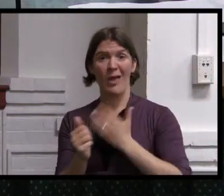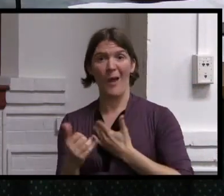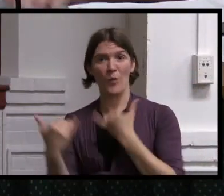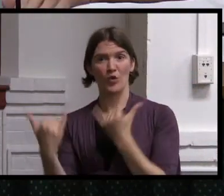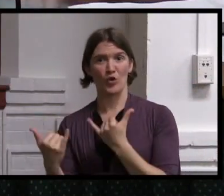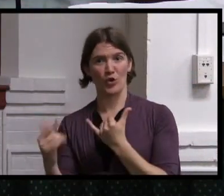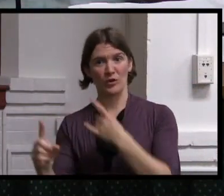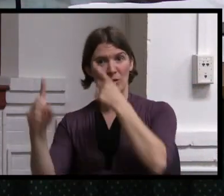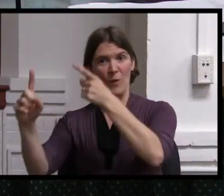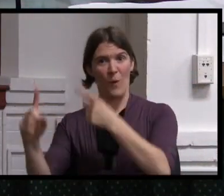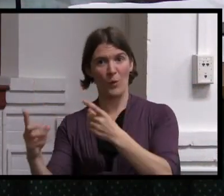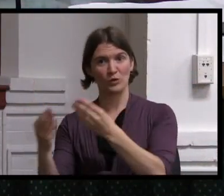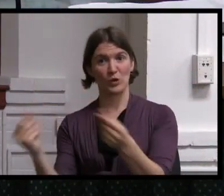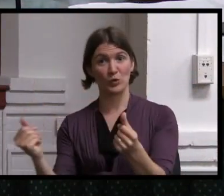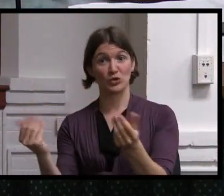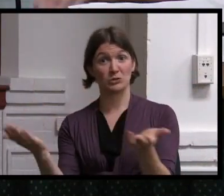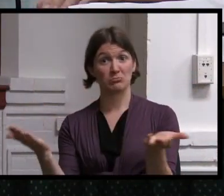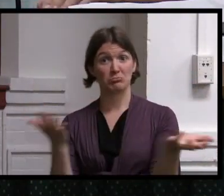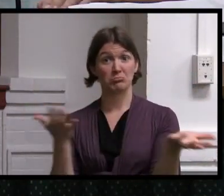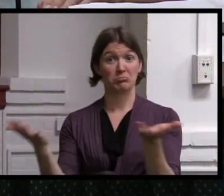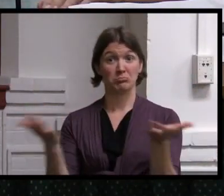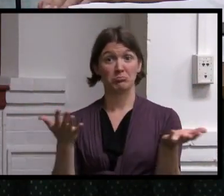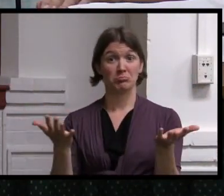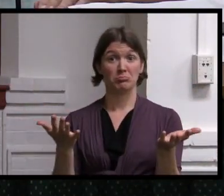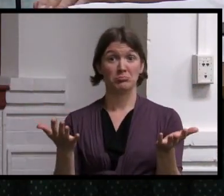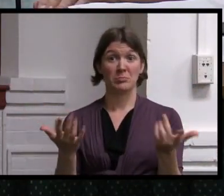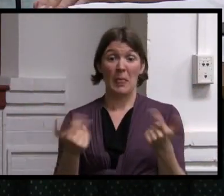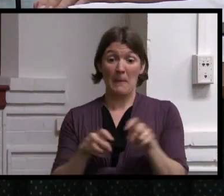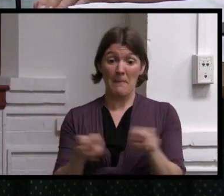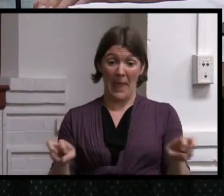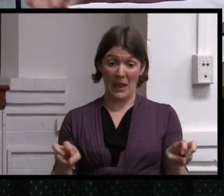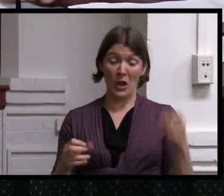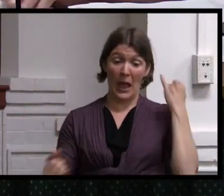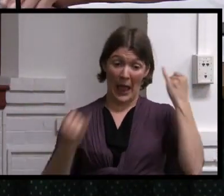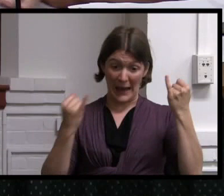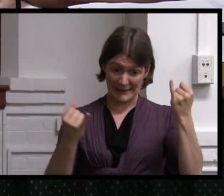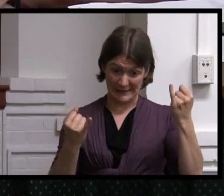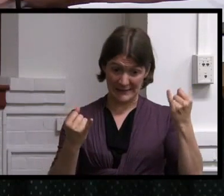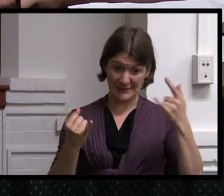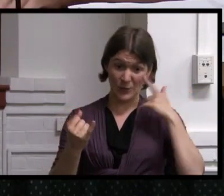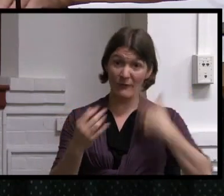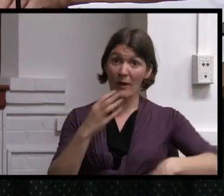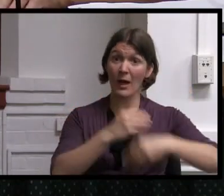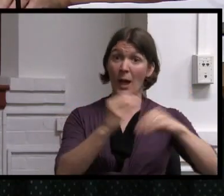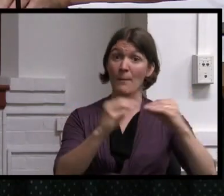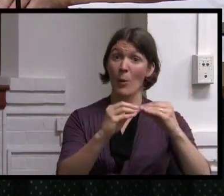that we've looked at tonight, that the panel has kind of come forward with.